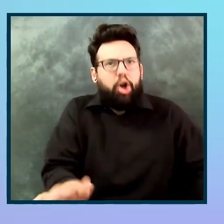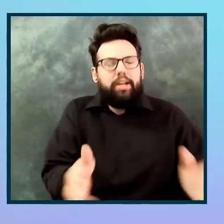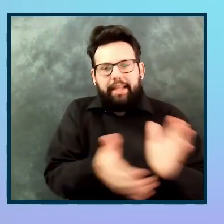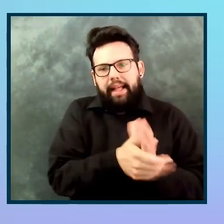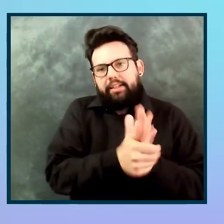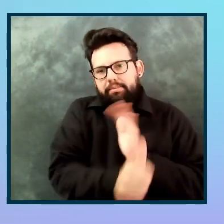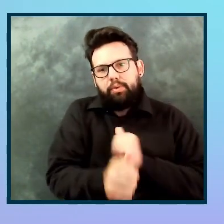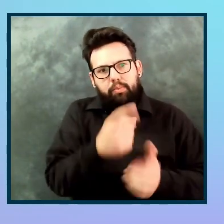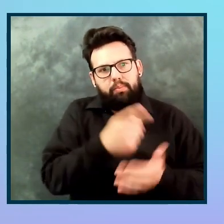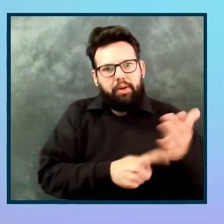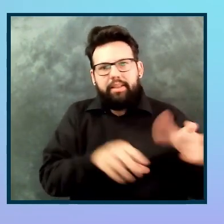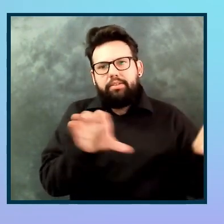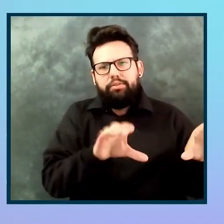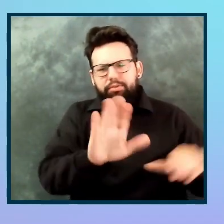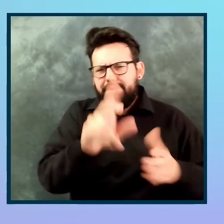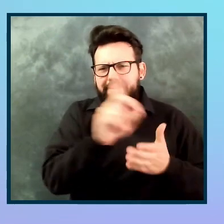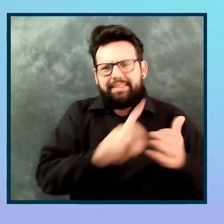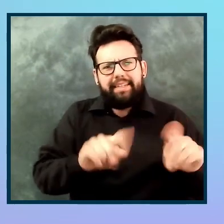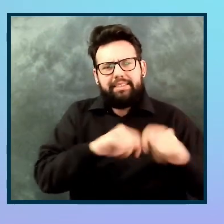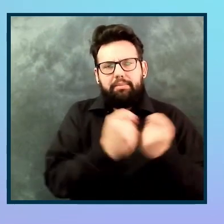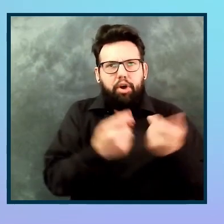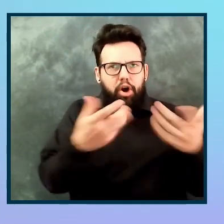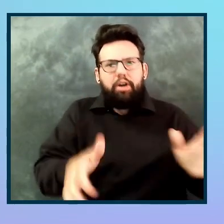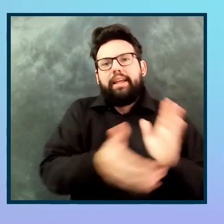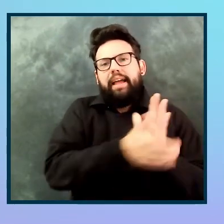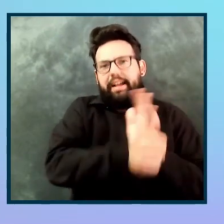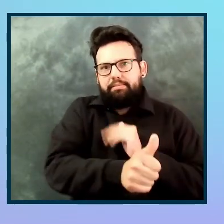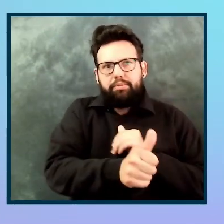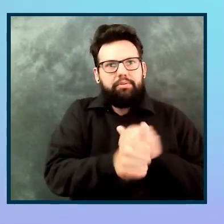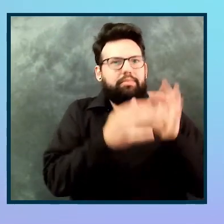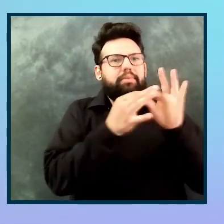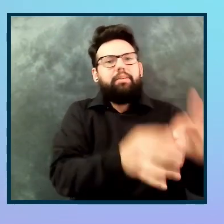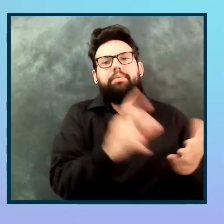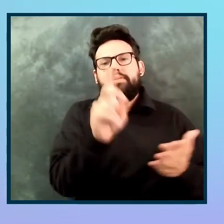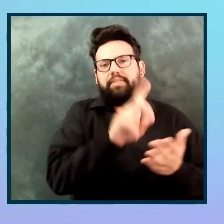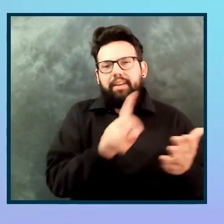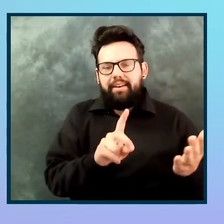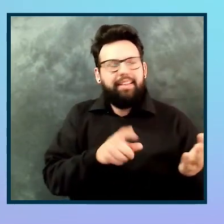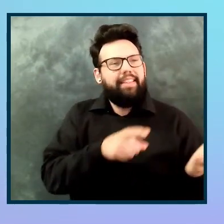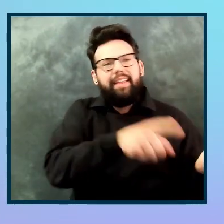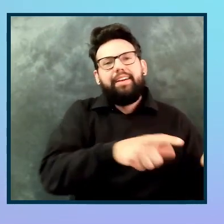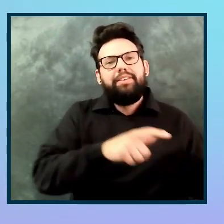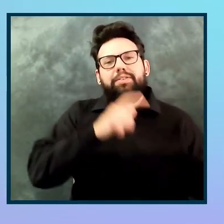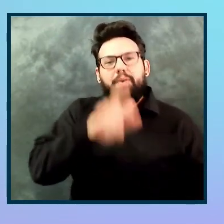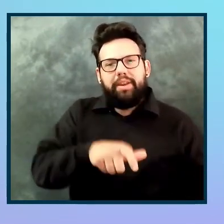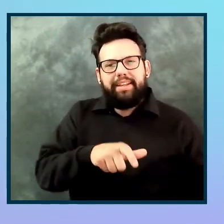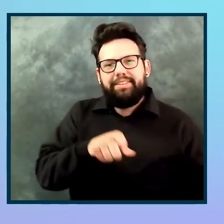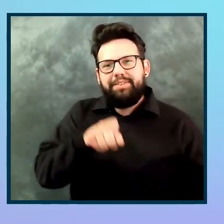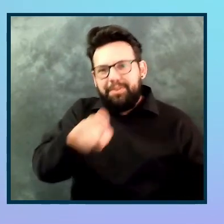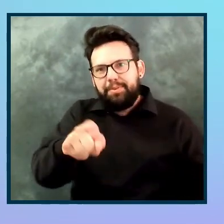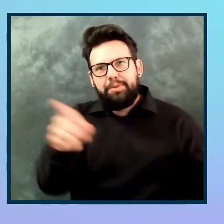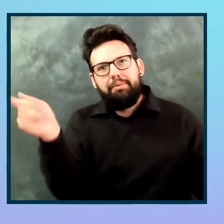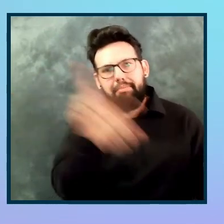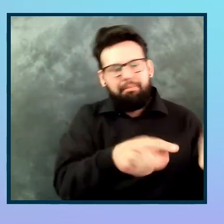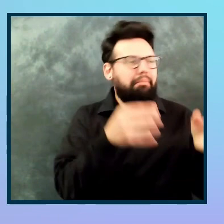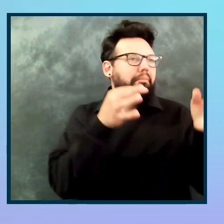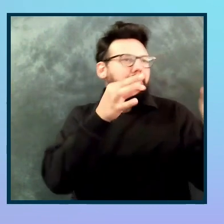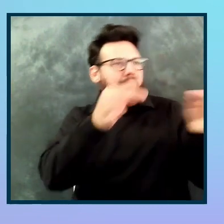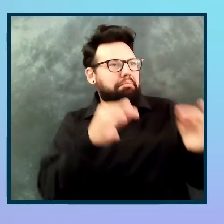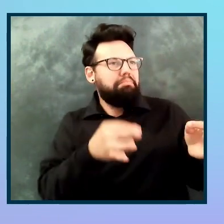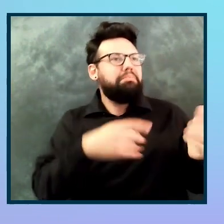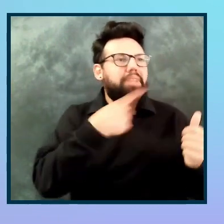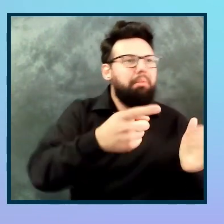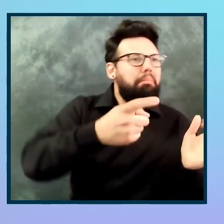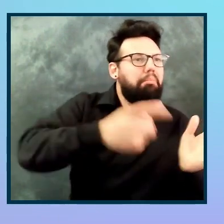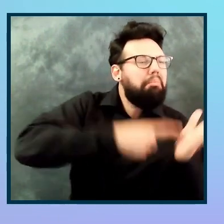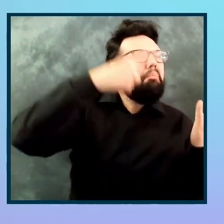very well how to design something. And so what they don't need you to come in and say, hey, here are all these things you now need to do. It really works